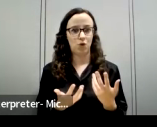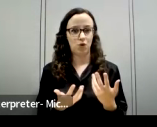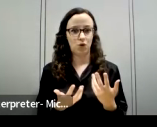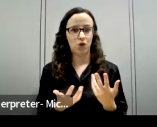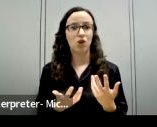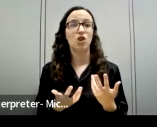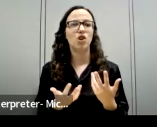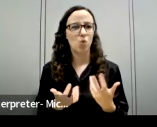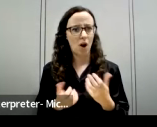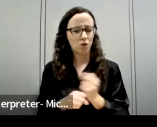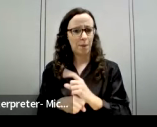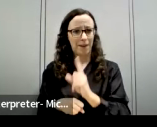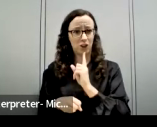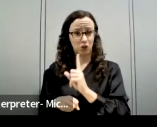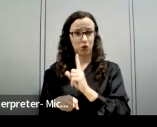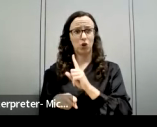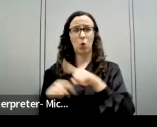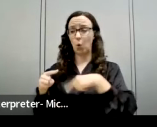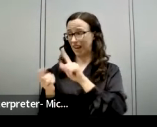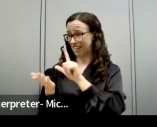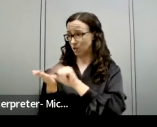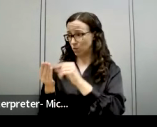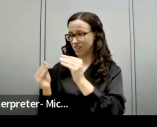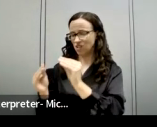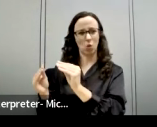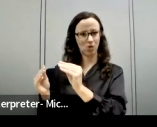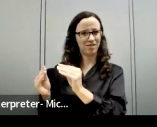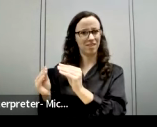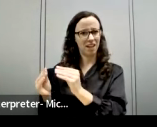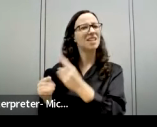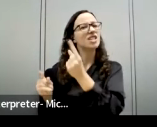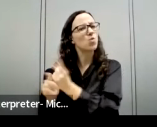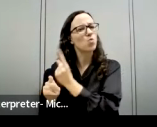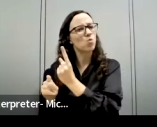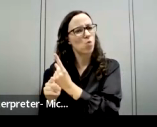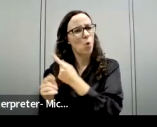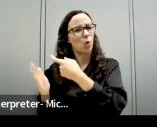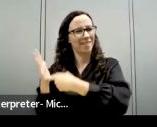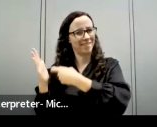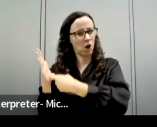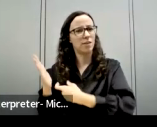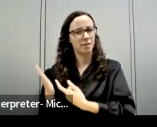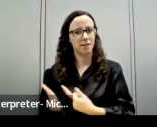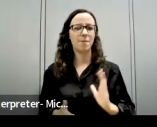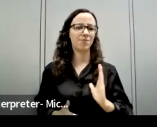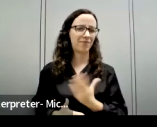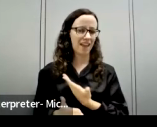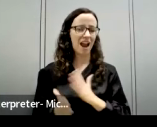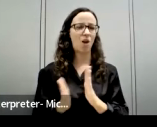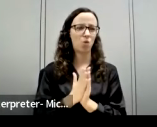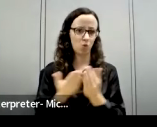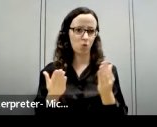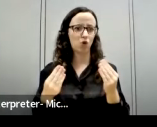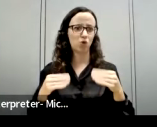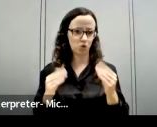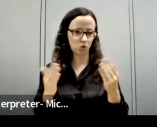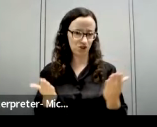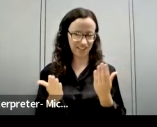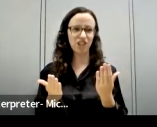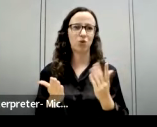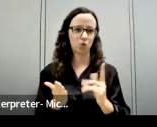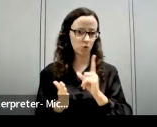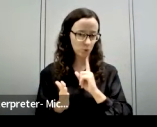reasonable amount of money, but our bookstore is very good at that. I think it's very affordable, the printed